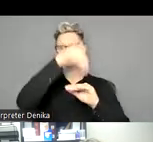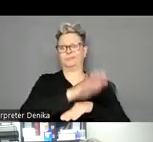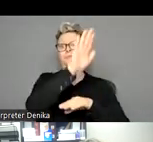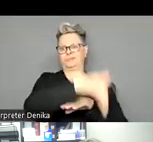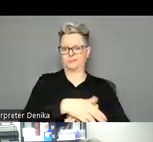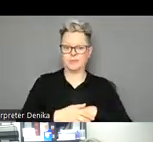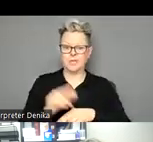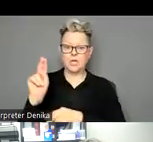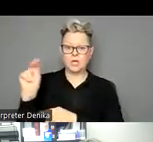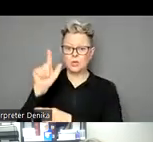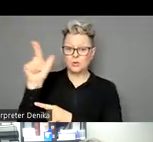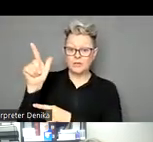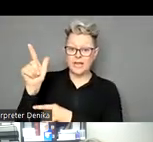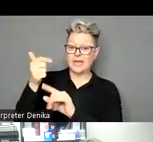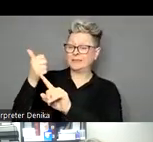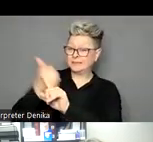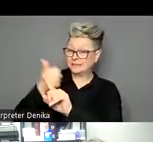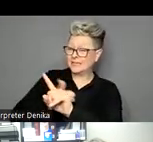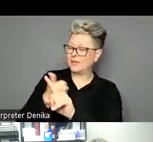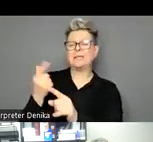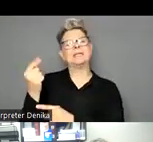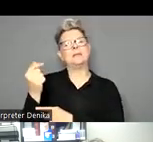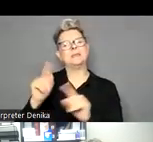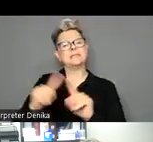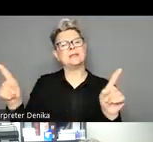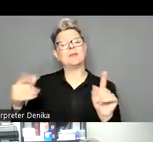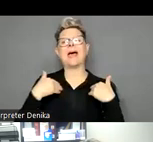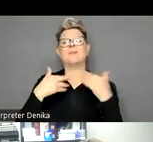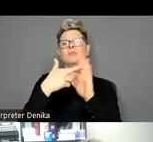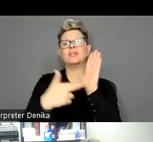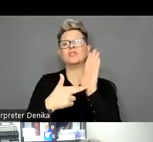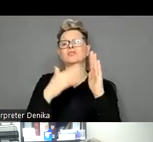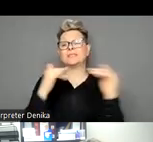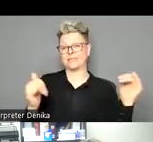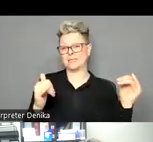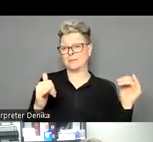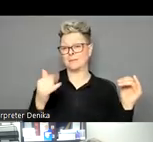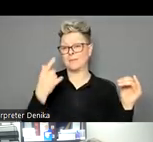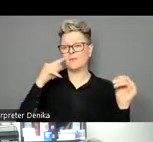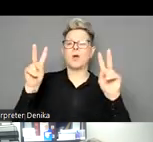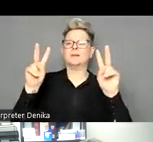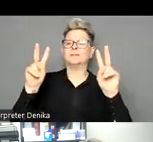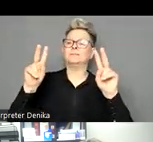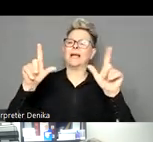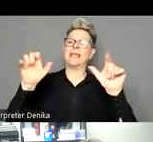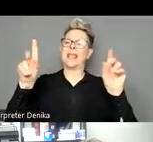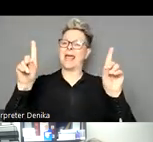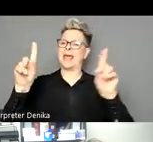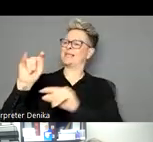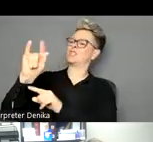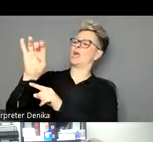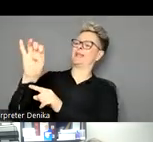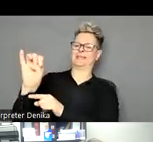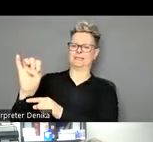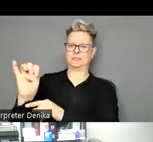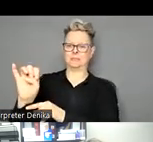Newfoundland is a little unusual in that our registry system for land title, it's not mandatory to do so, but